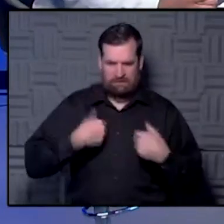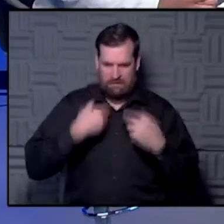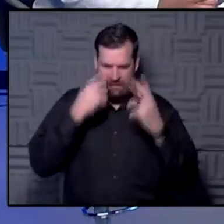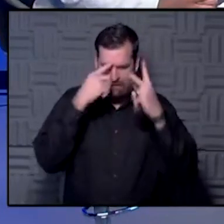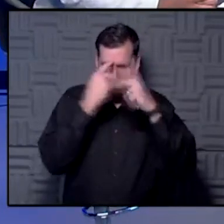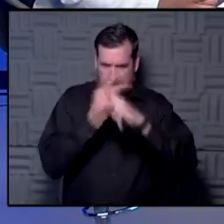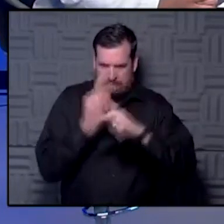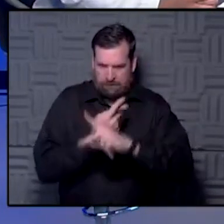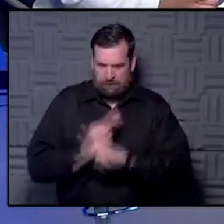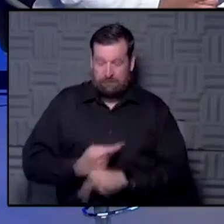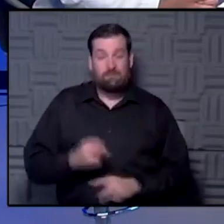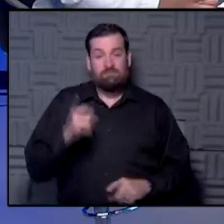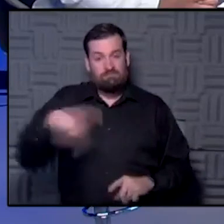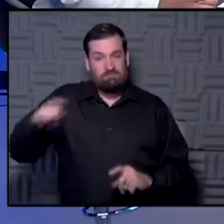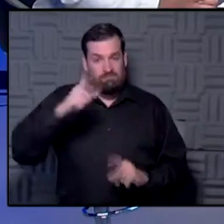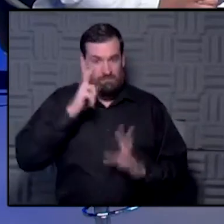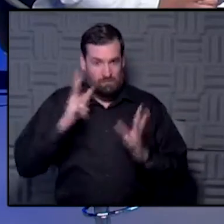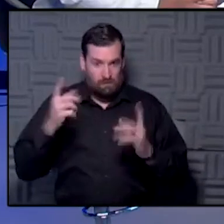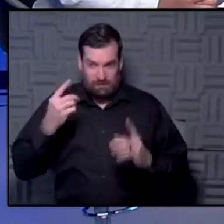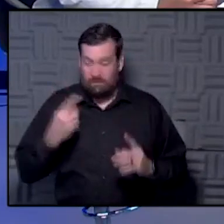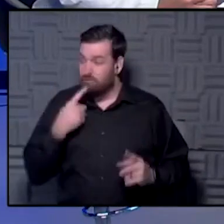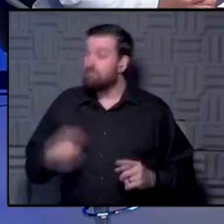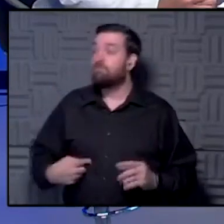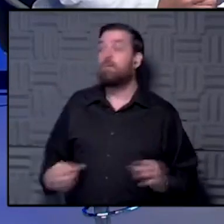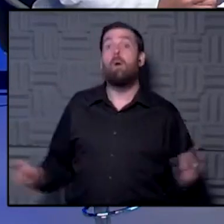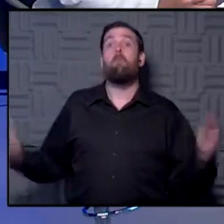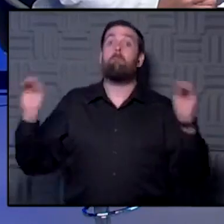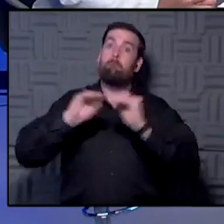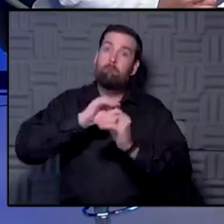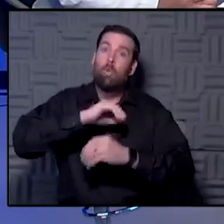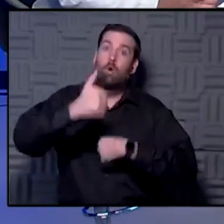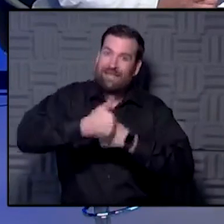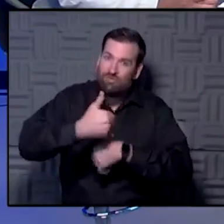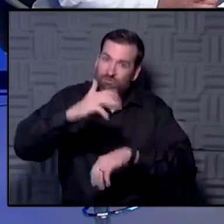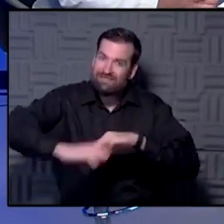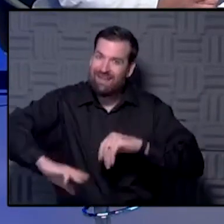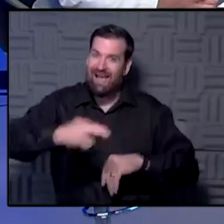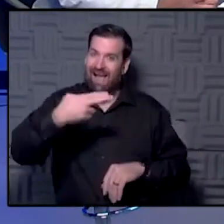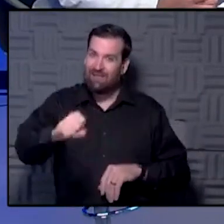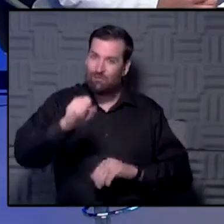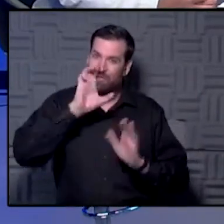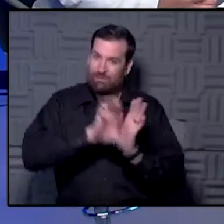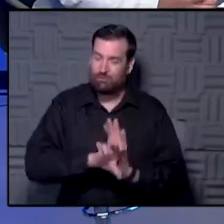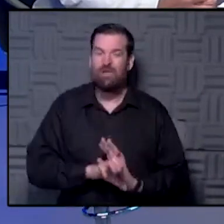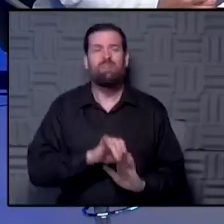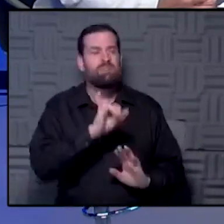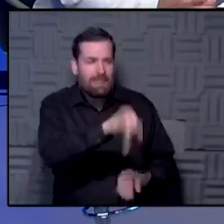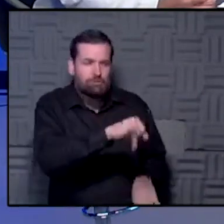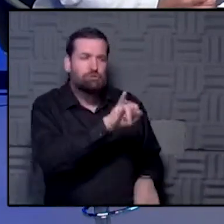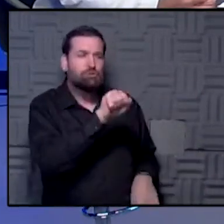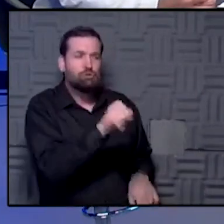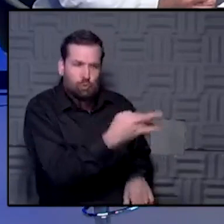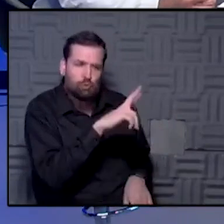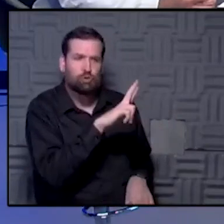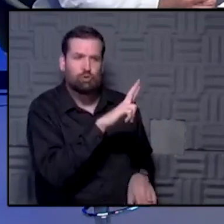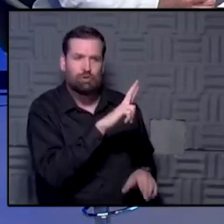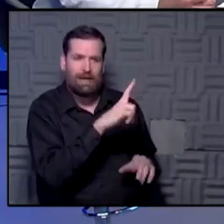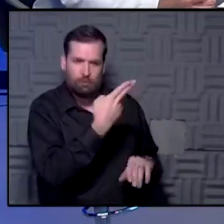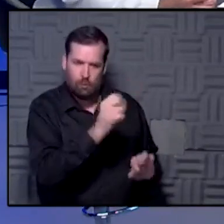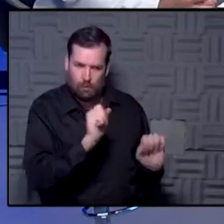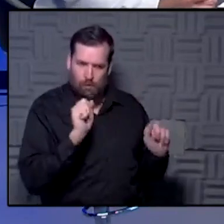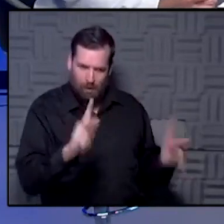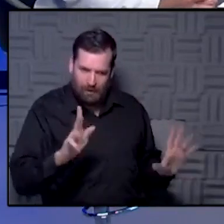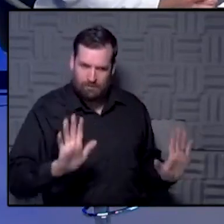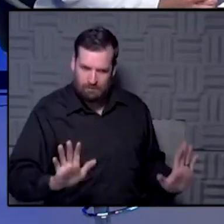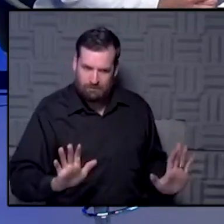math in my head. Right. Others will tell you that. More dangerous than a high school picture. Yeah, that's a junior high school picture. Okay. Please get my